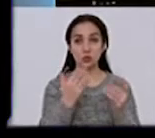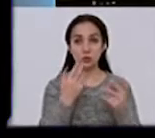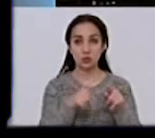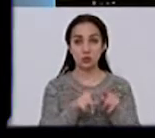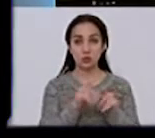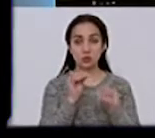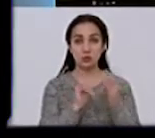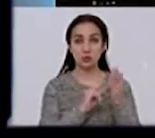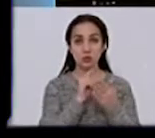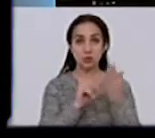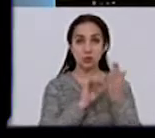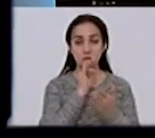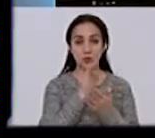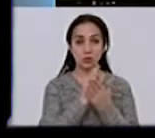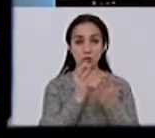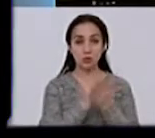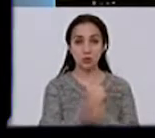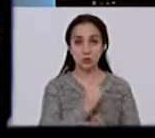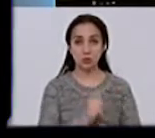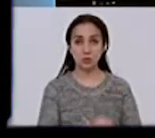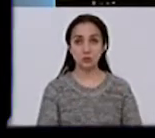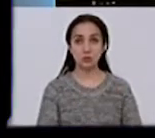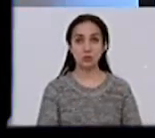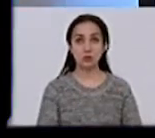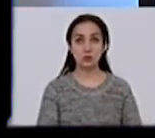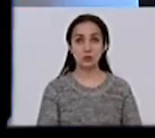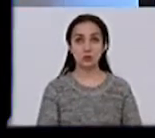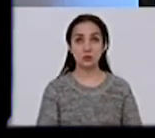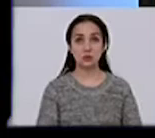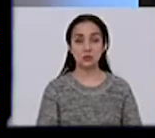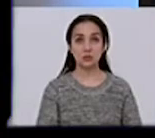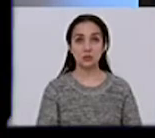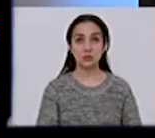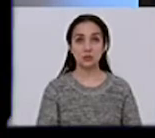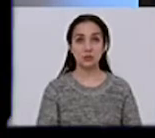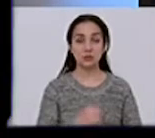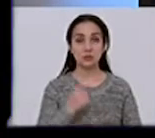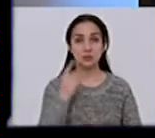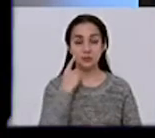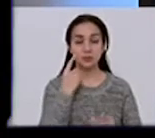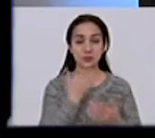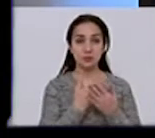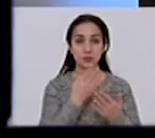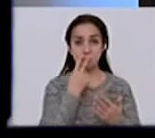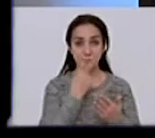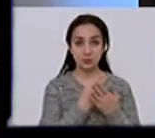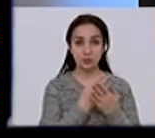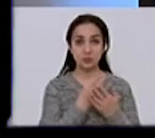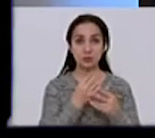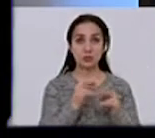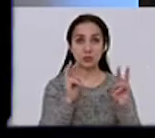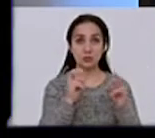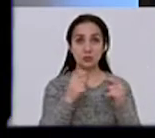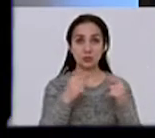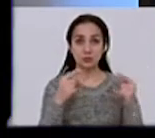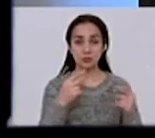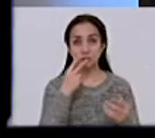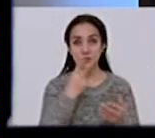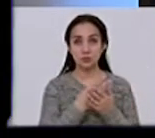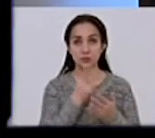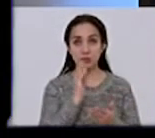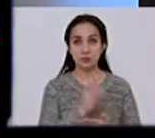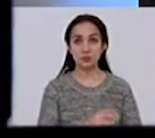shu savollarimizga javob topamiz. Demak, keling, bir necha taqribiy integrallash turlarini ko'rib